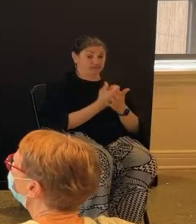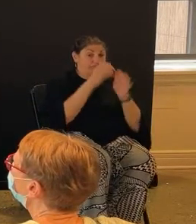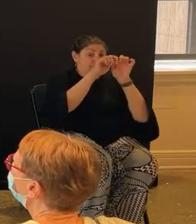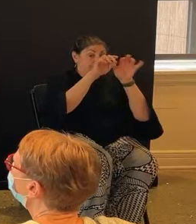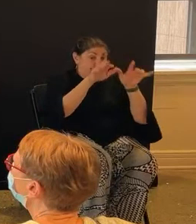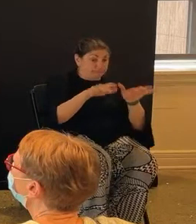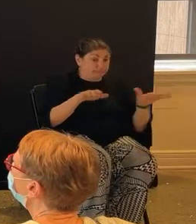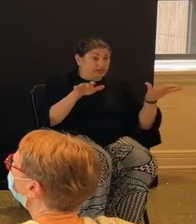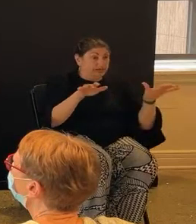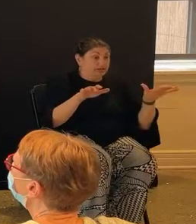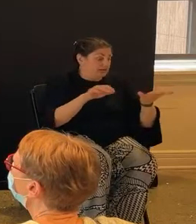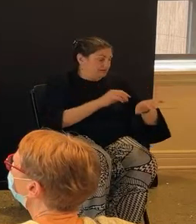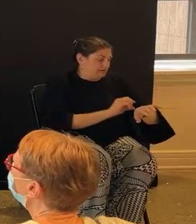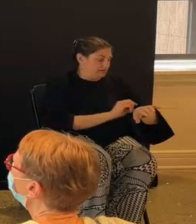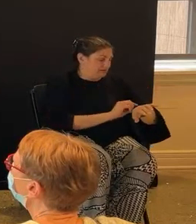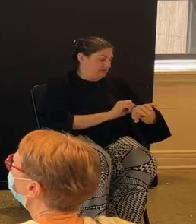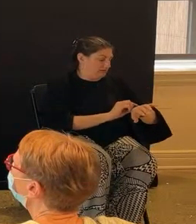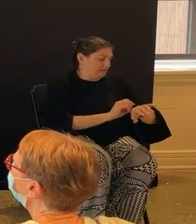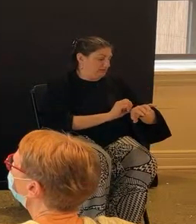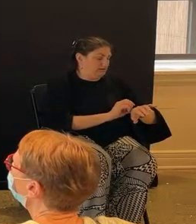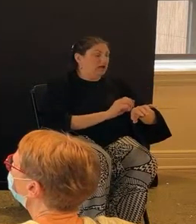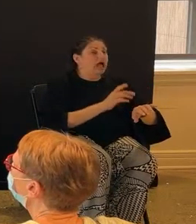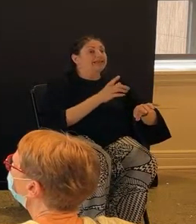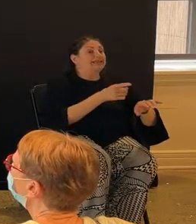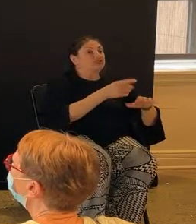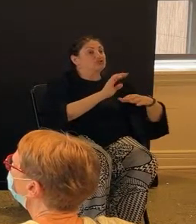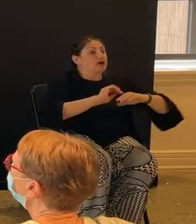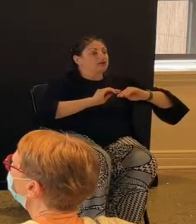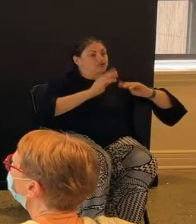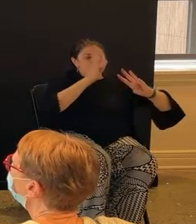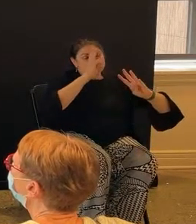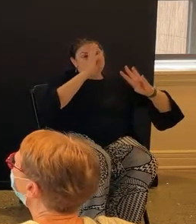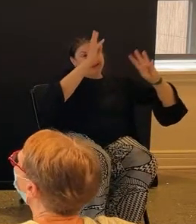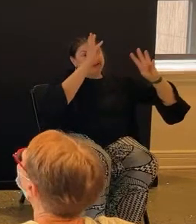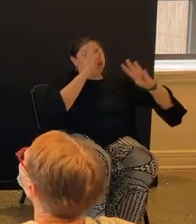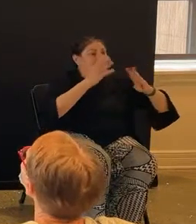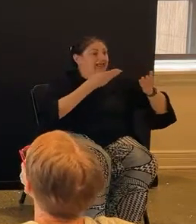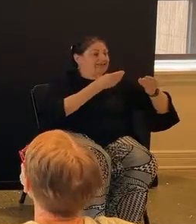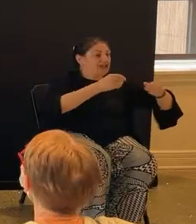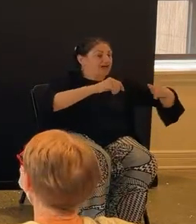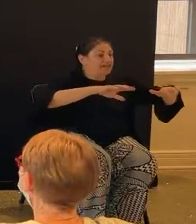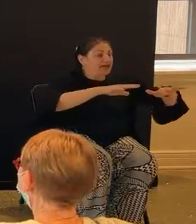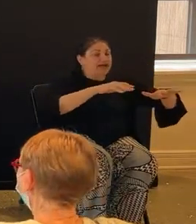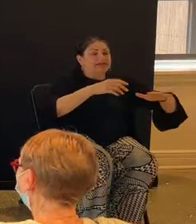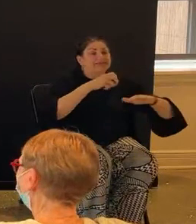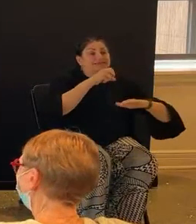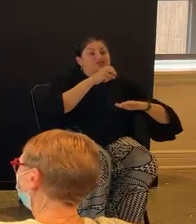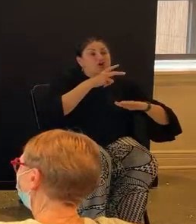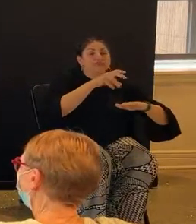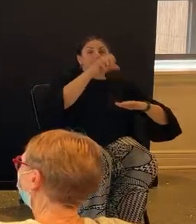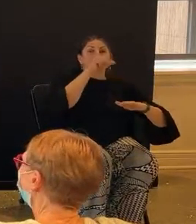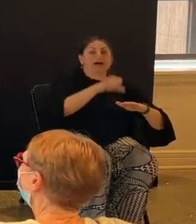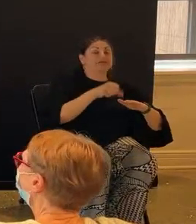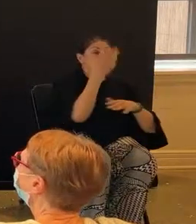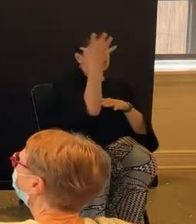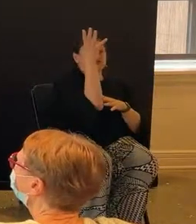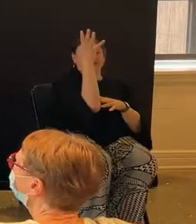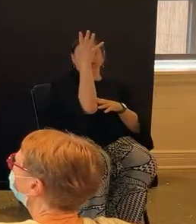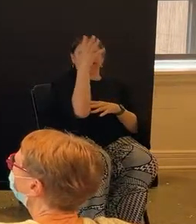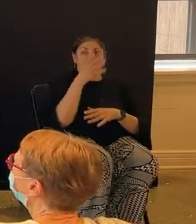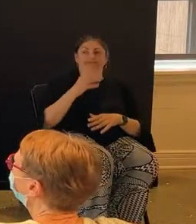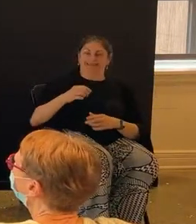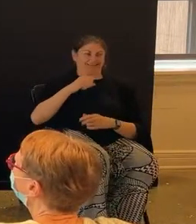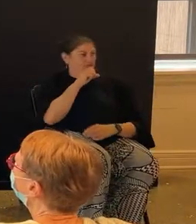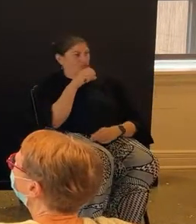the eruption did was it created this habitat that toads love. Toads don't like trees, so the eruption got rid of all the trees. Toads don't like snakes,